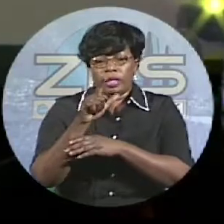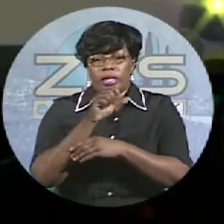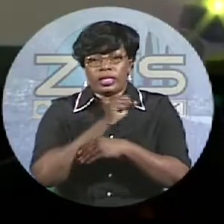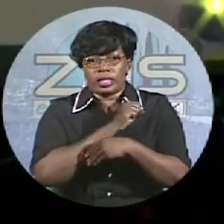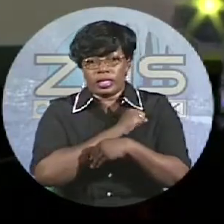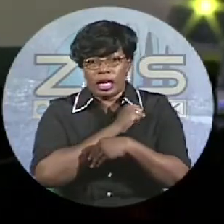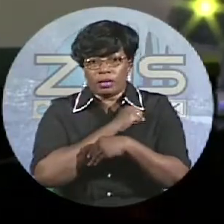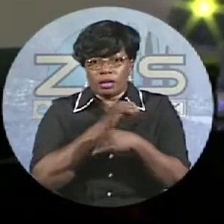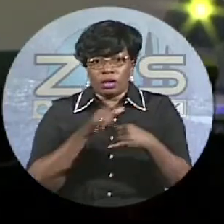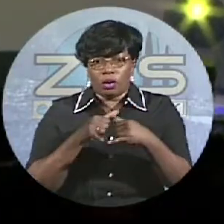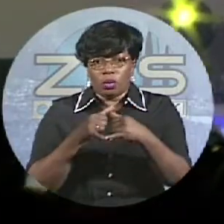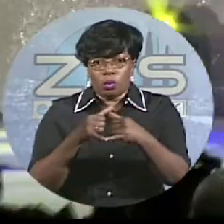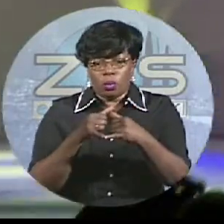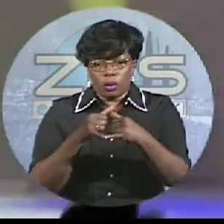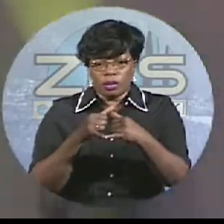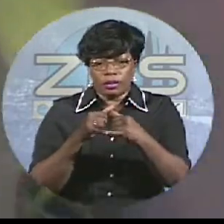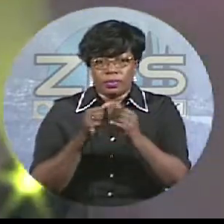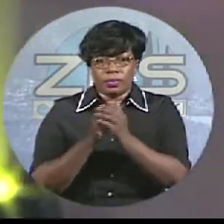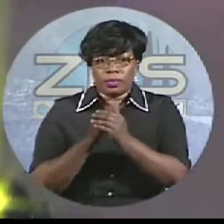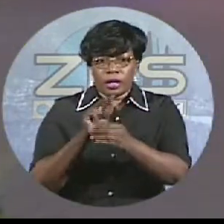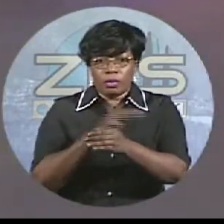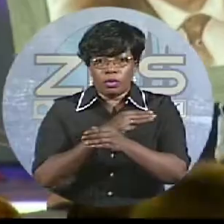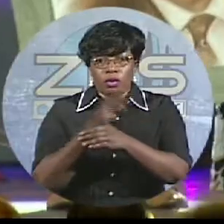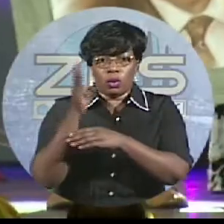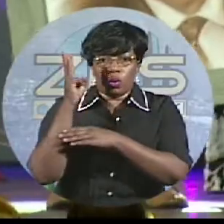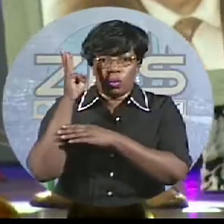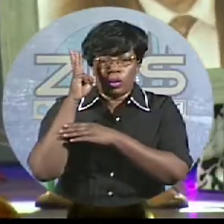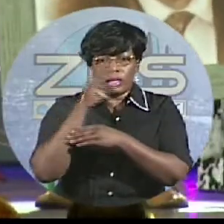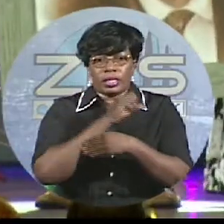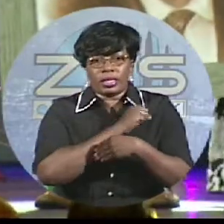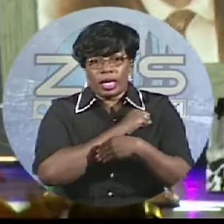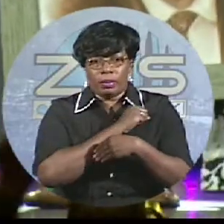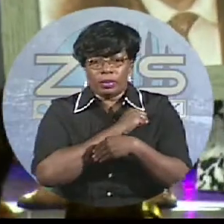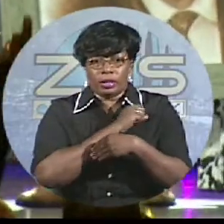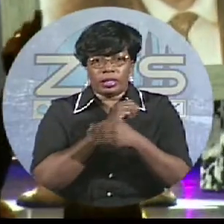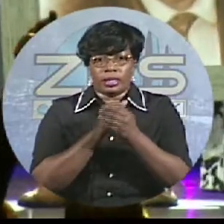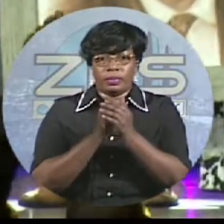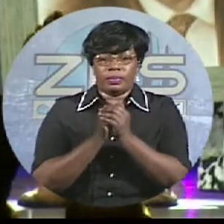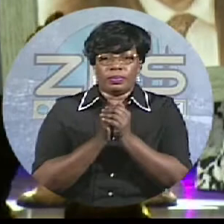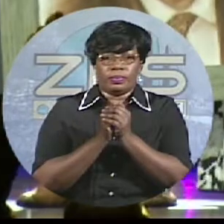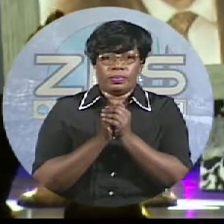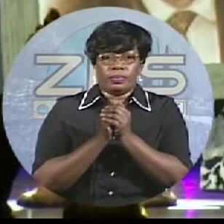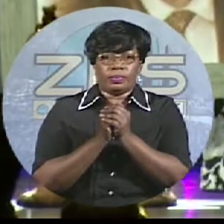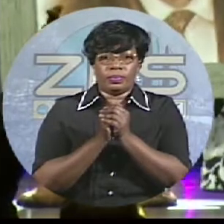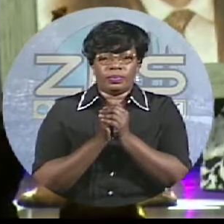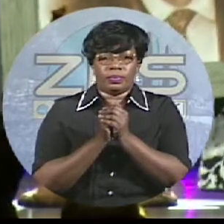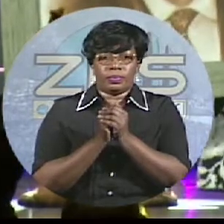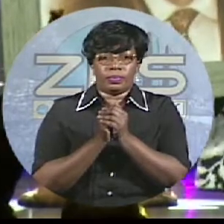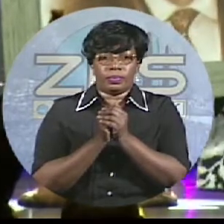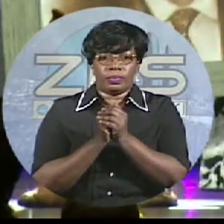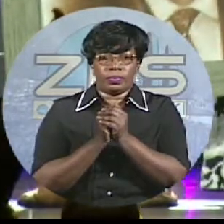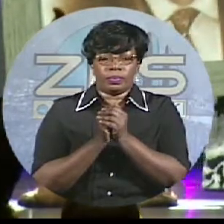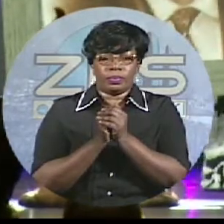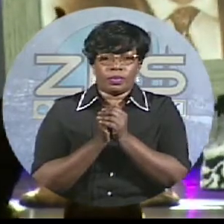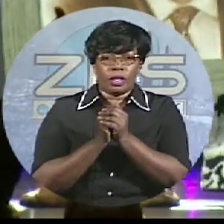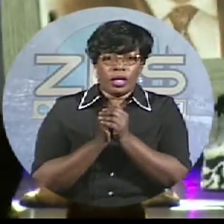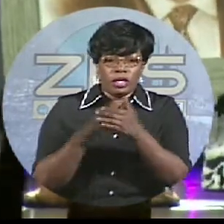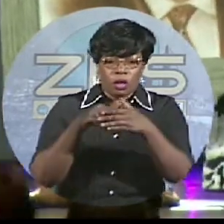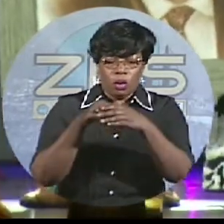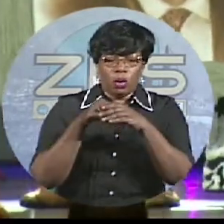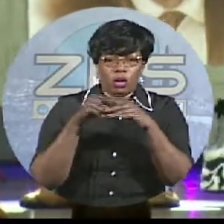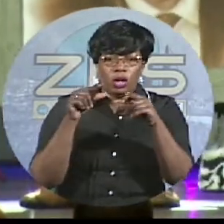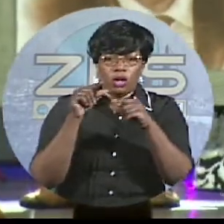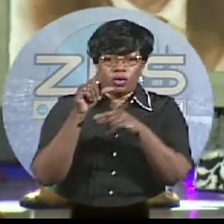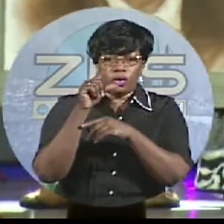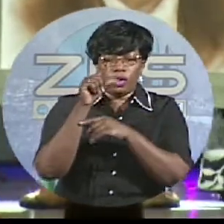the Tourism Minister's Award went to veteran musician Wilfred Solomon. The Clement T. Maynard Lifetime Achievement Award went to owner and proprietor of the